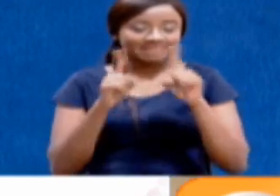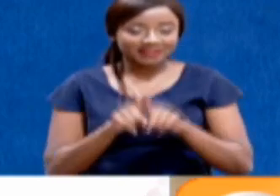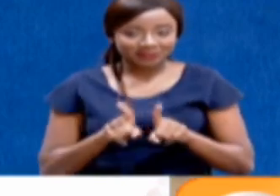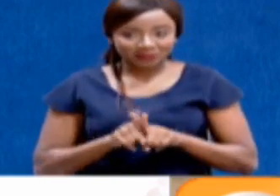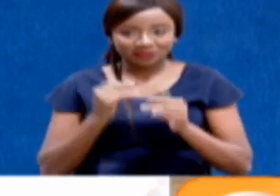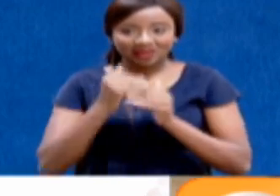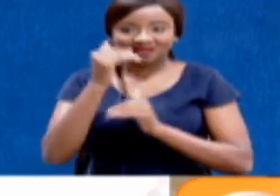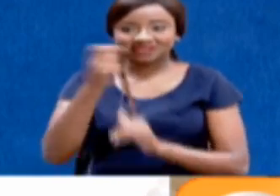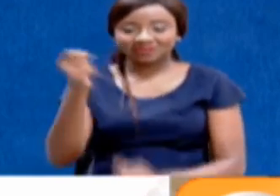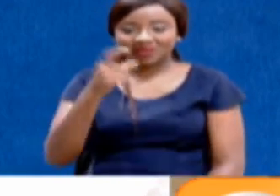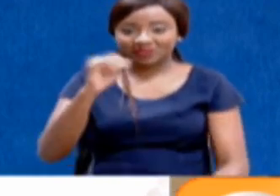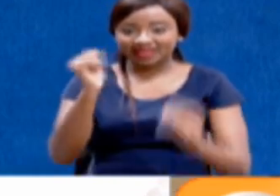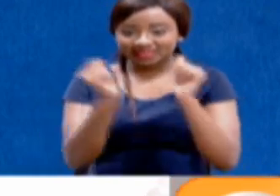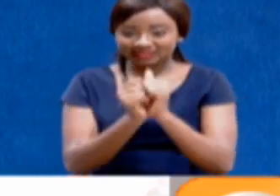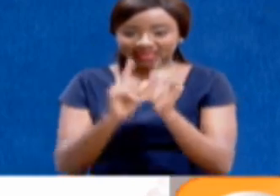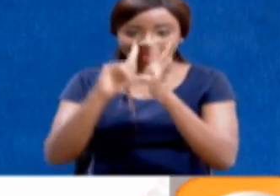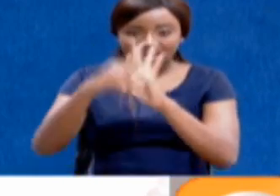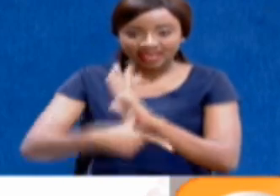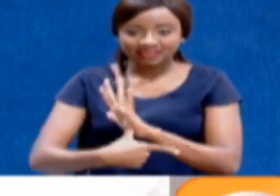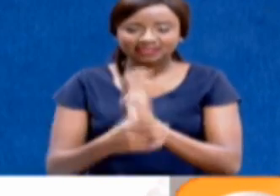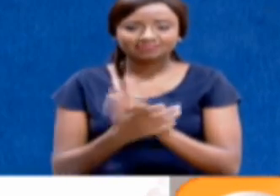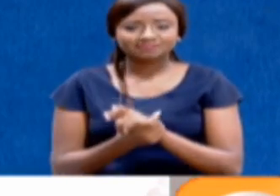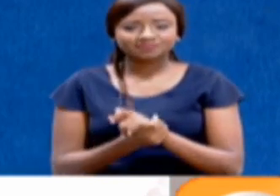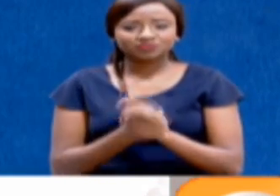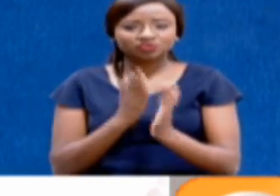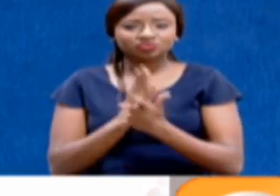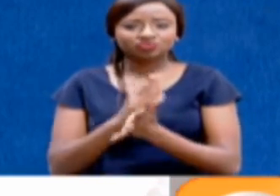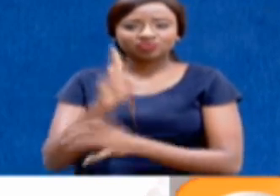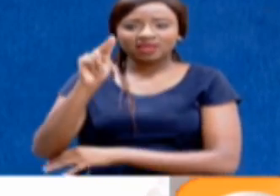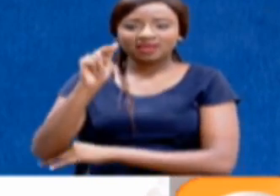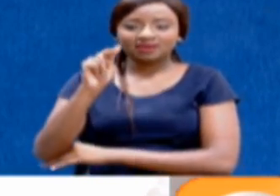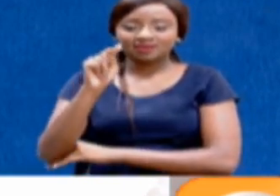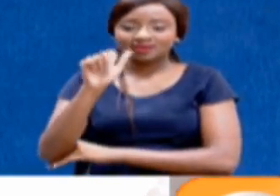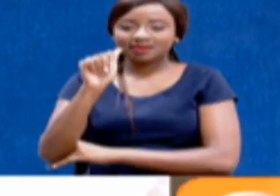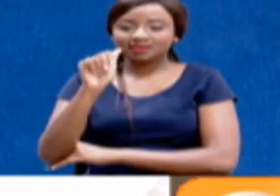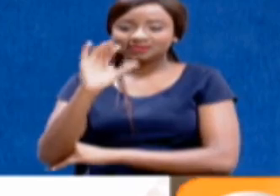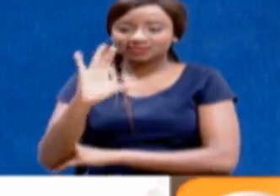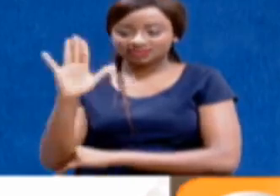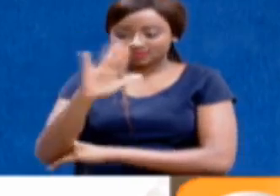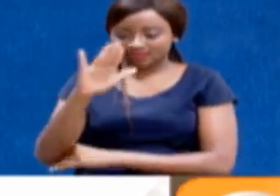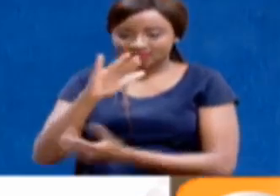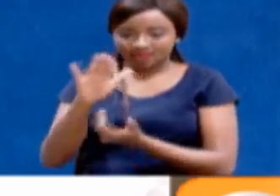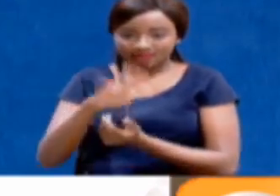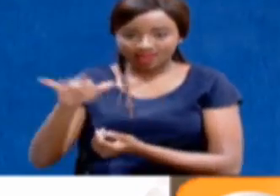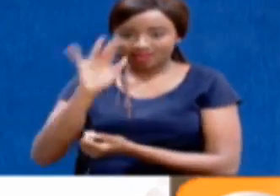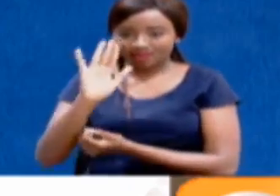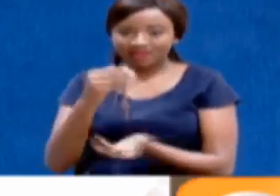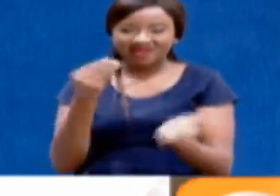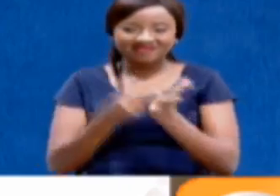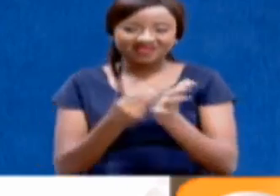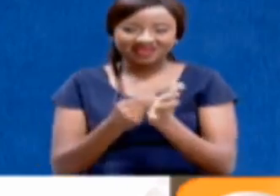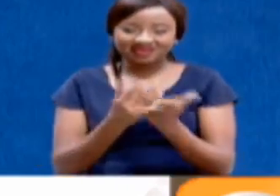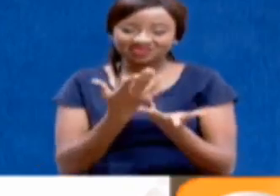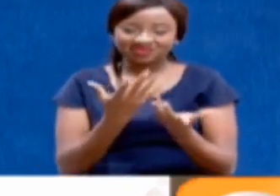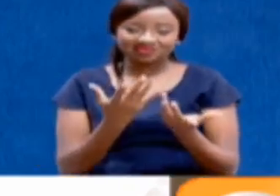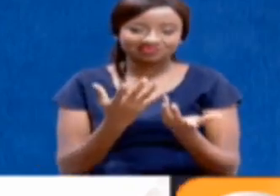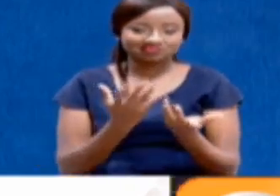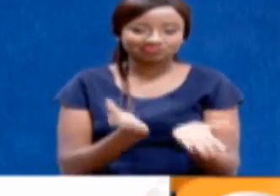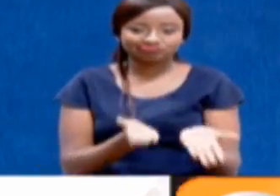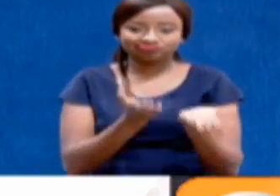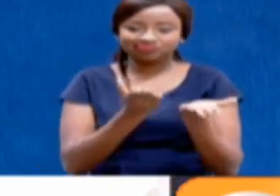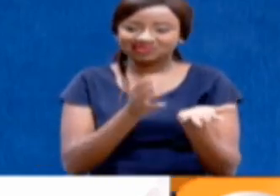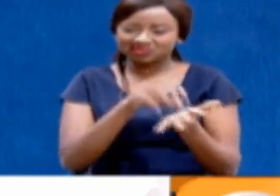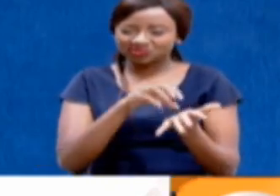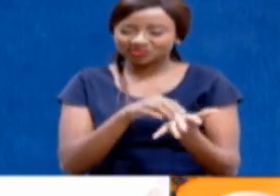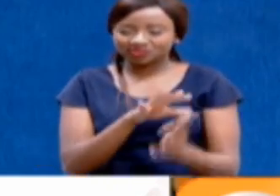less than 10 months later, the razzmatazz at the NSE trading floor has waned as the retailer's financial health remains in